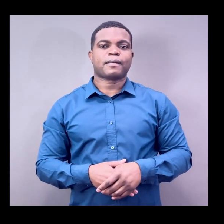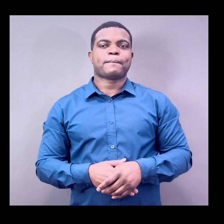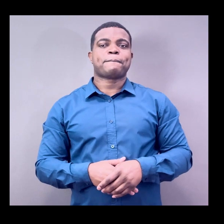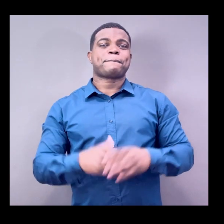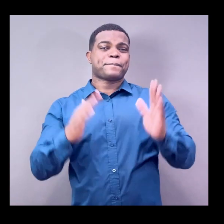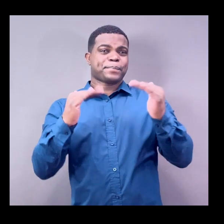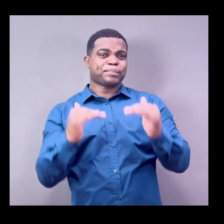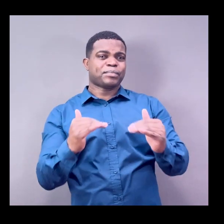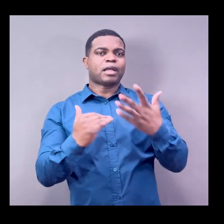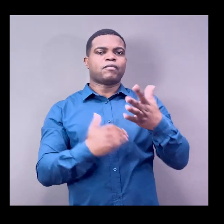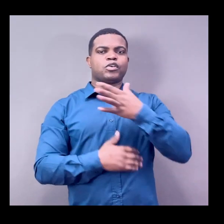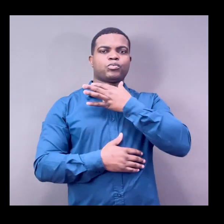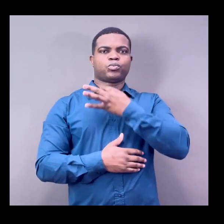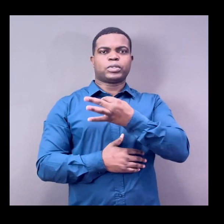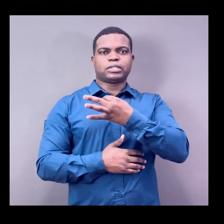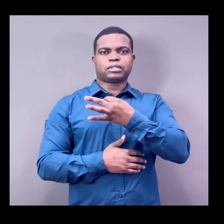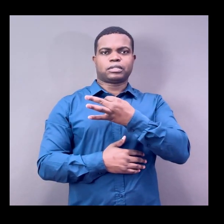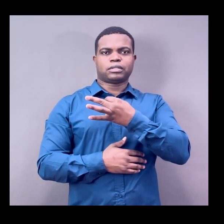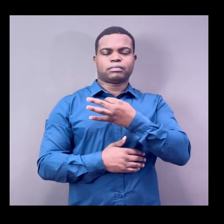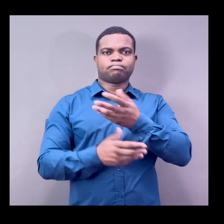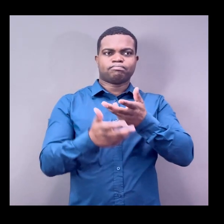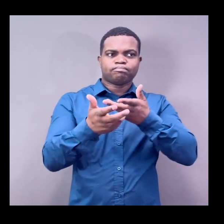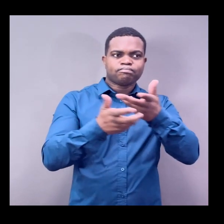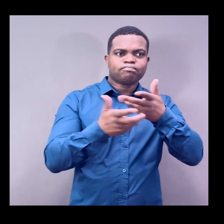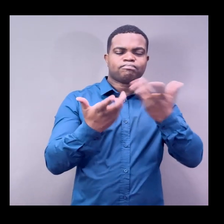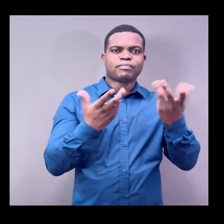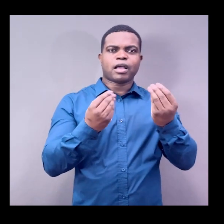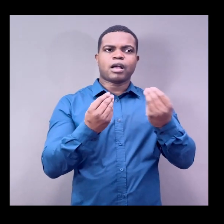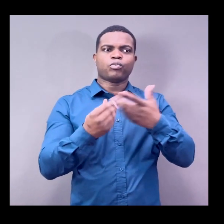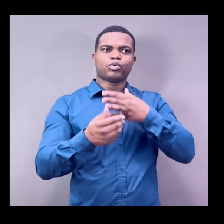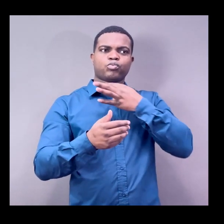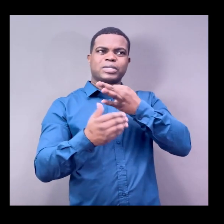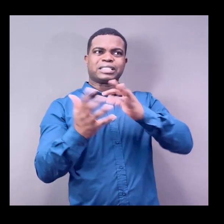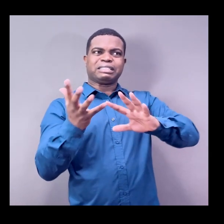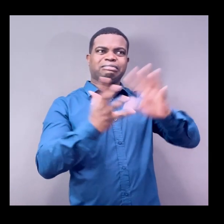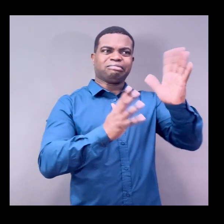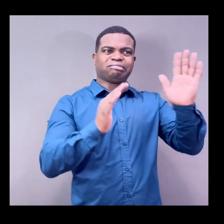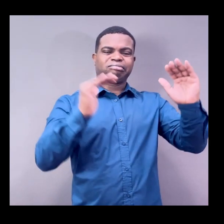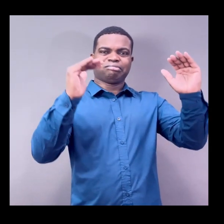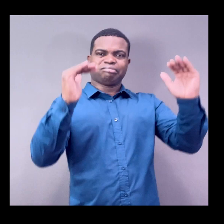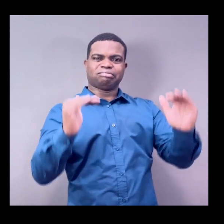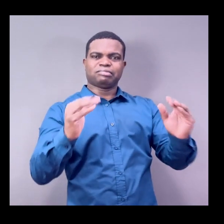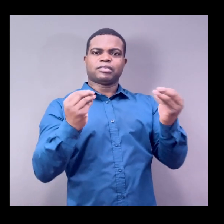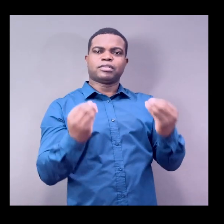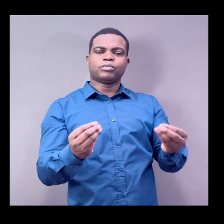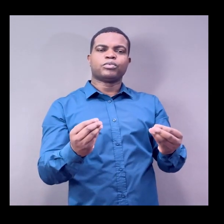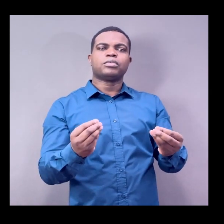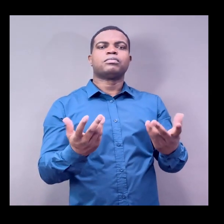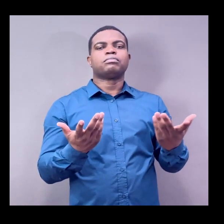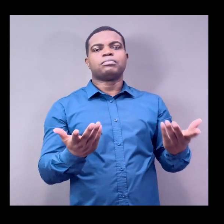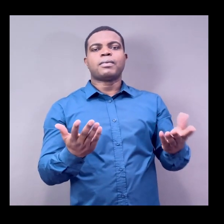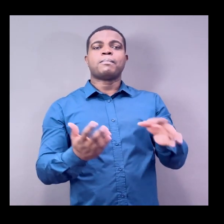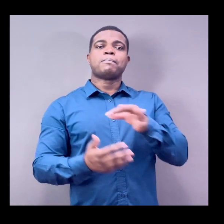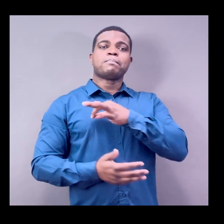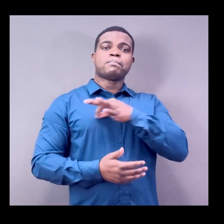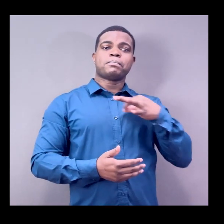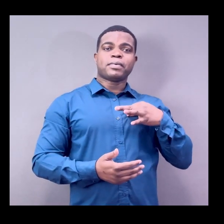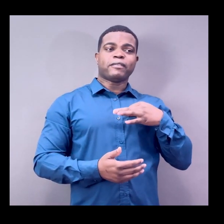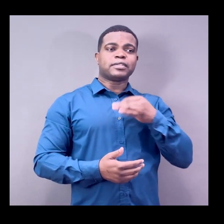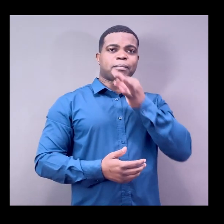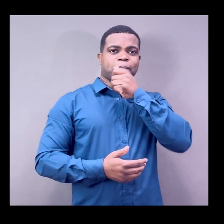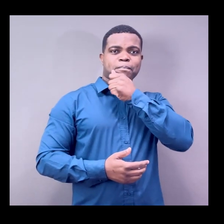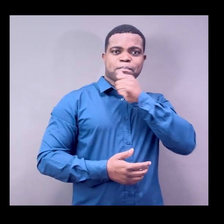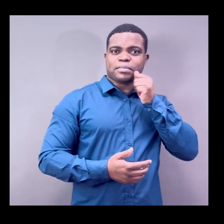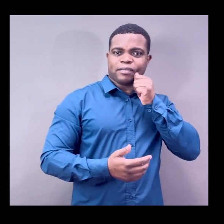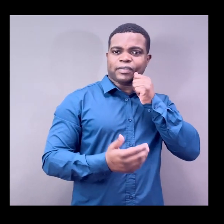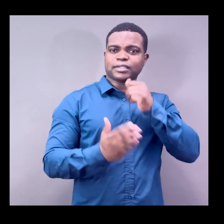So risk assessments and mitigation, you also have to put that. Ethical consideration, here you are going to be drafting